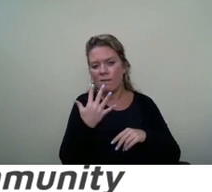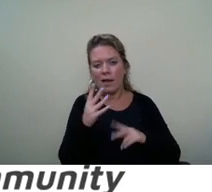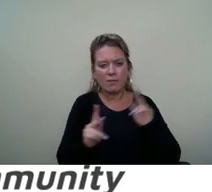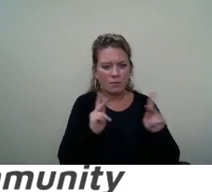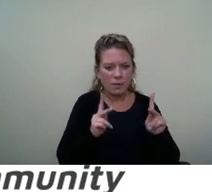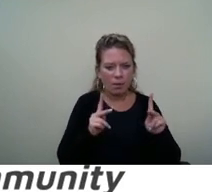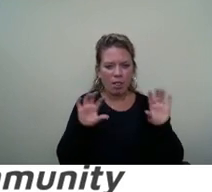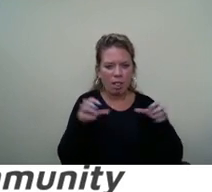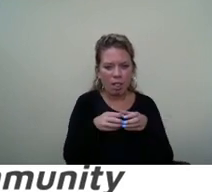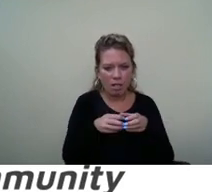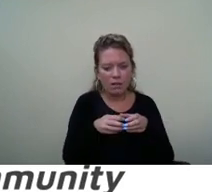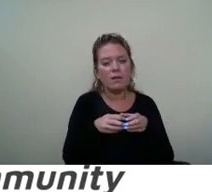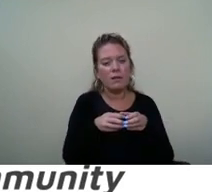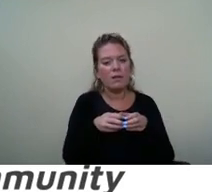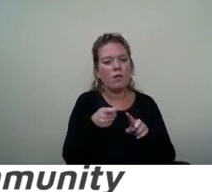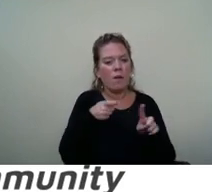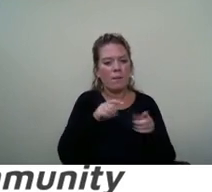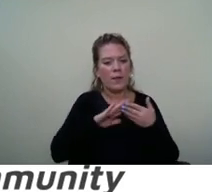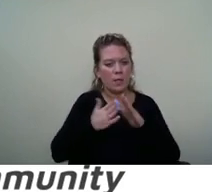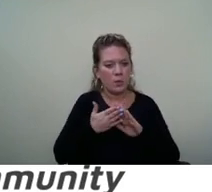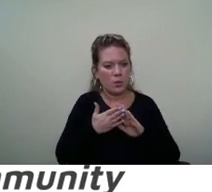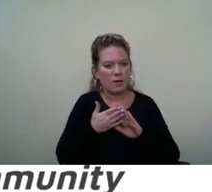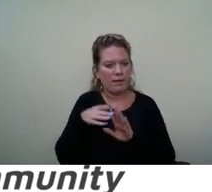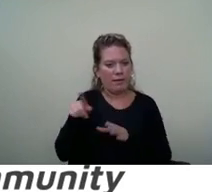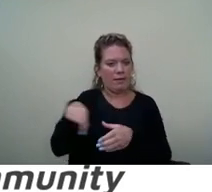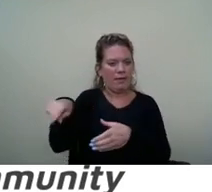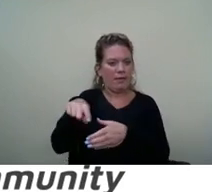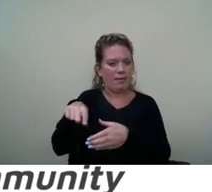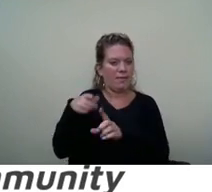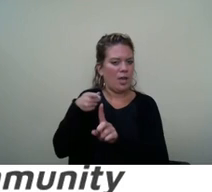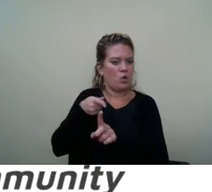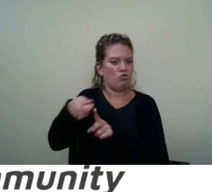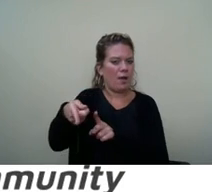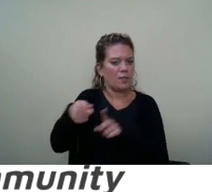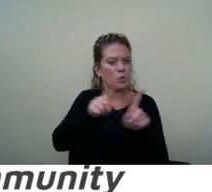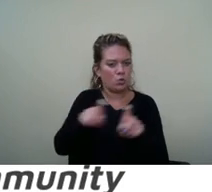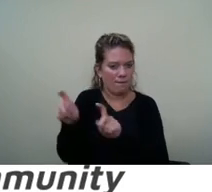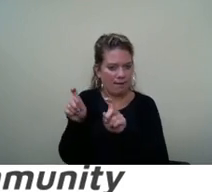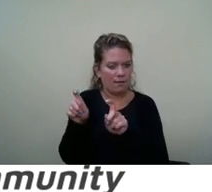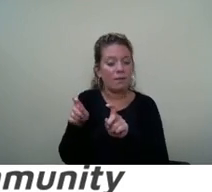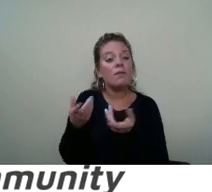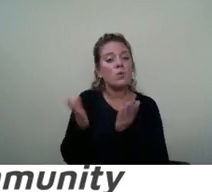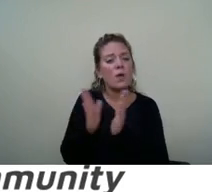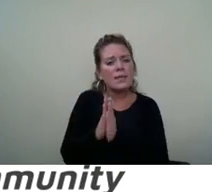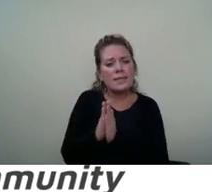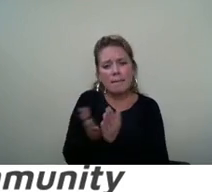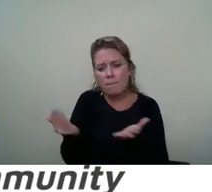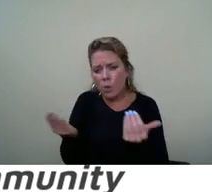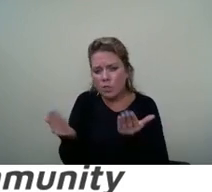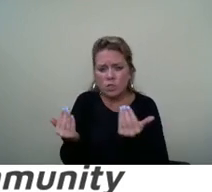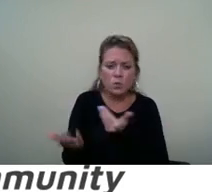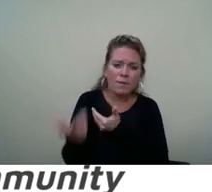people from the community that you're trying to survey. And then you ask them questions and you invite them